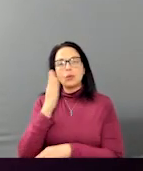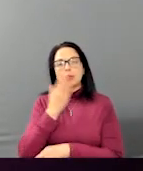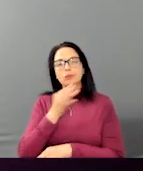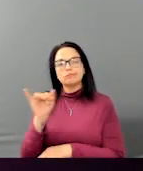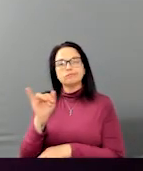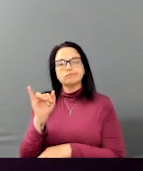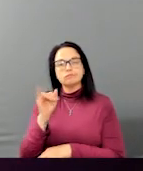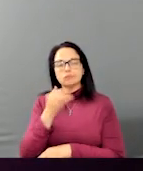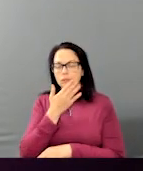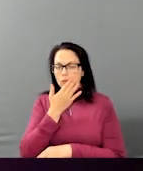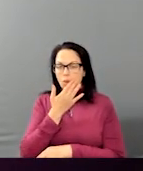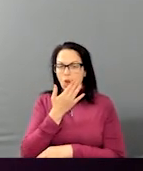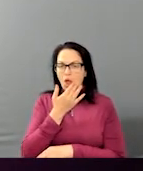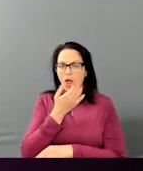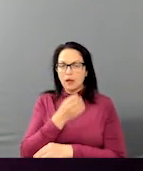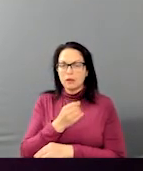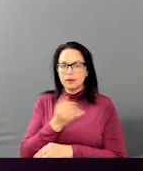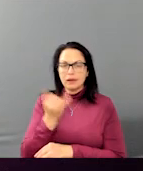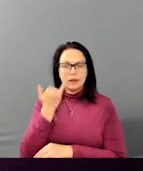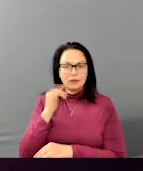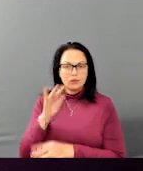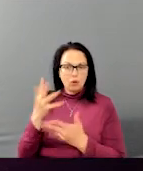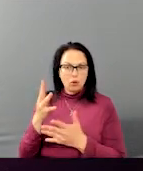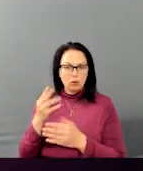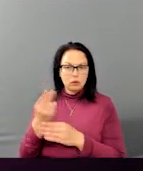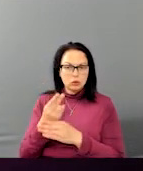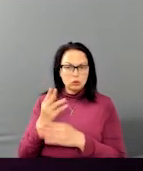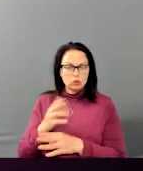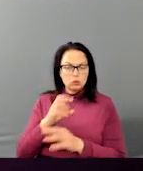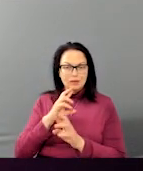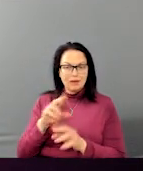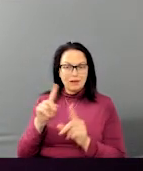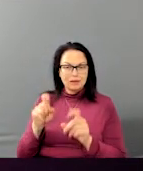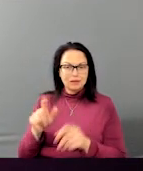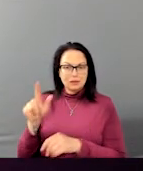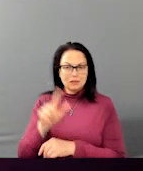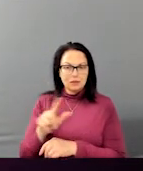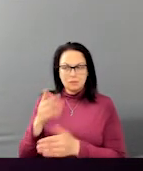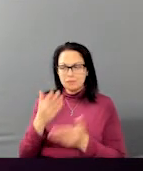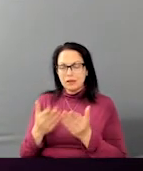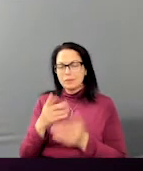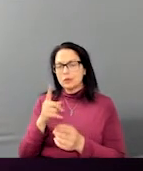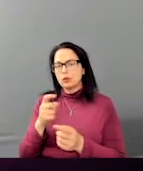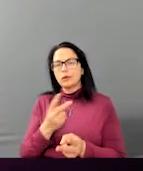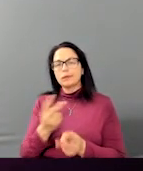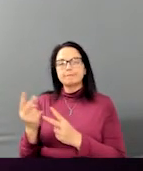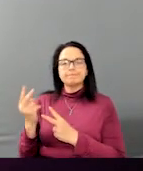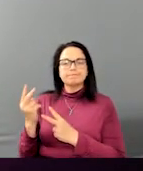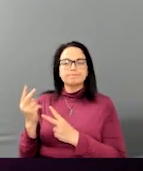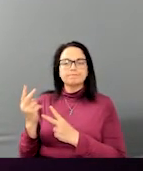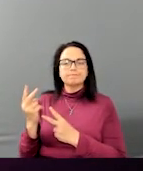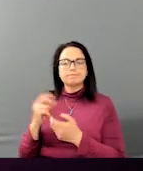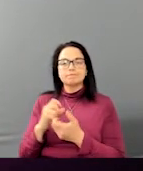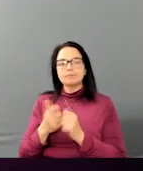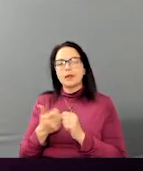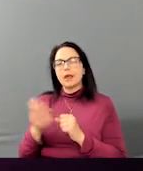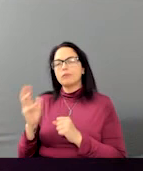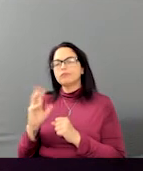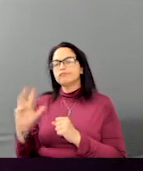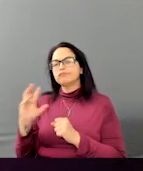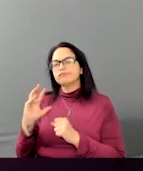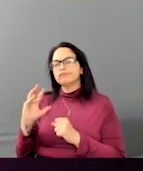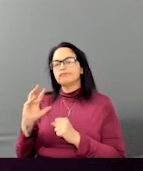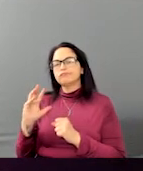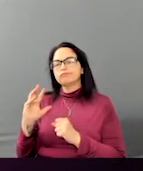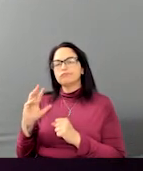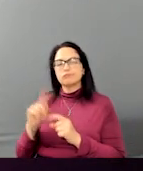And if you're already using React testing library, maybe you can reminisce on the past of how Enzyme used to be now, but